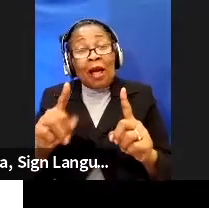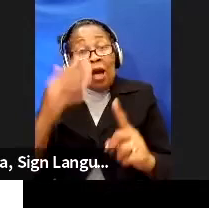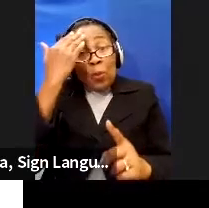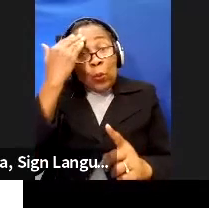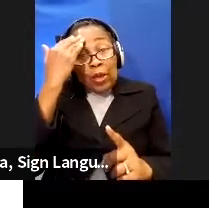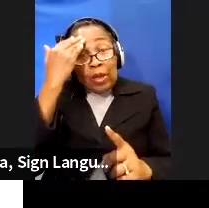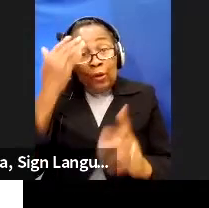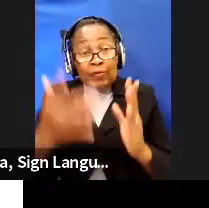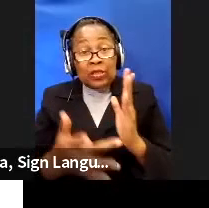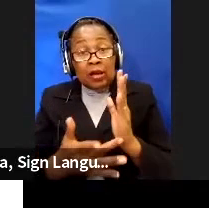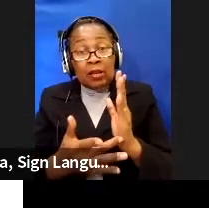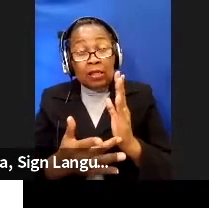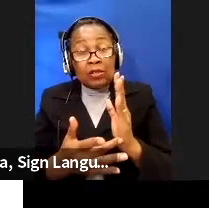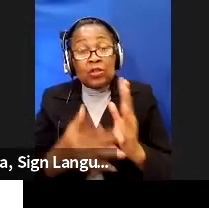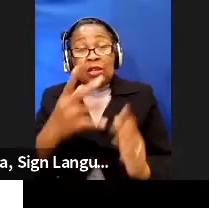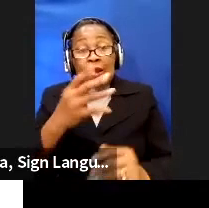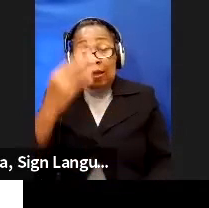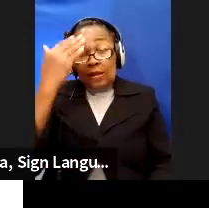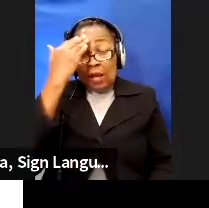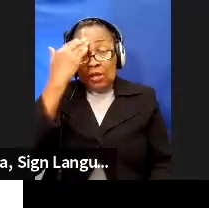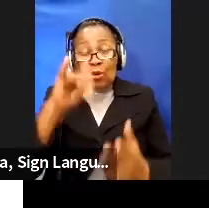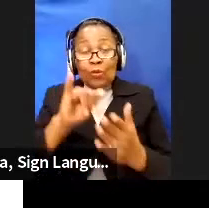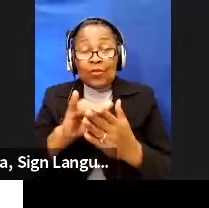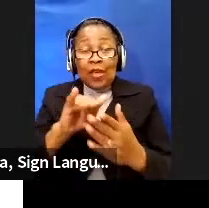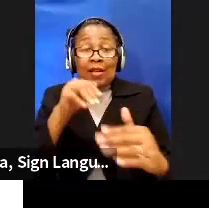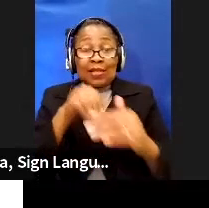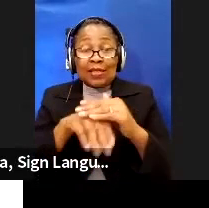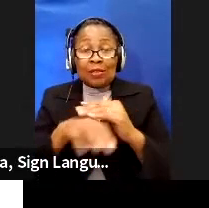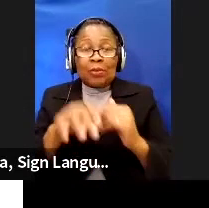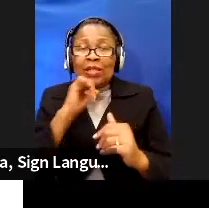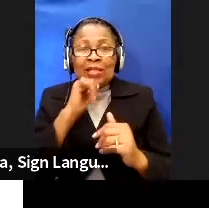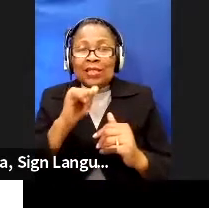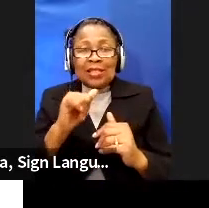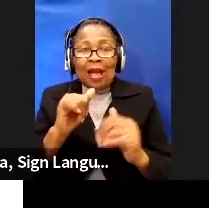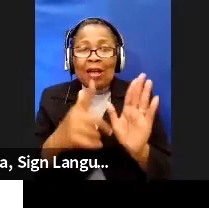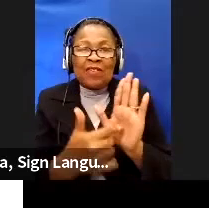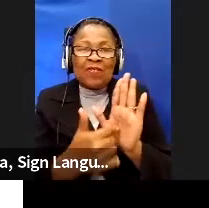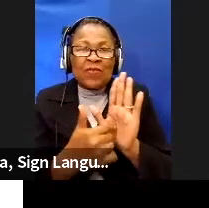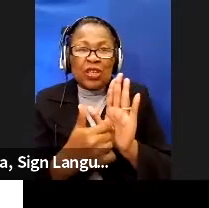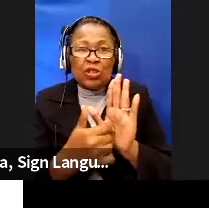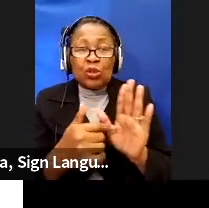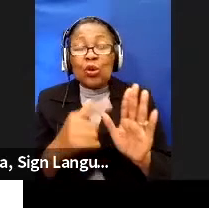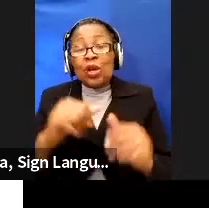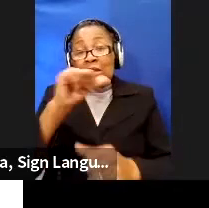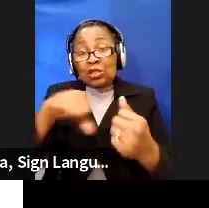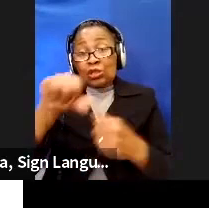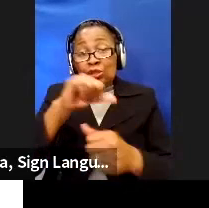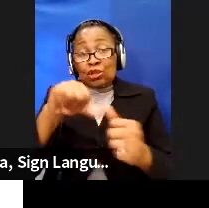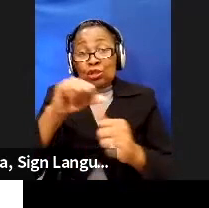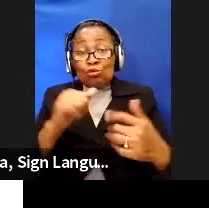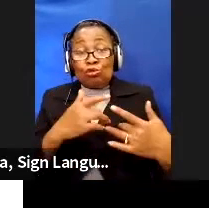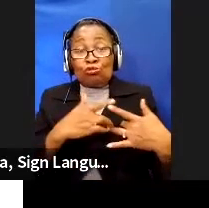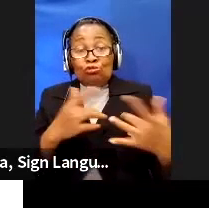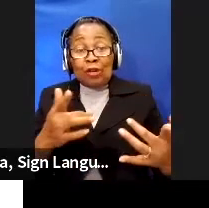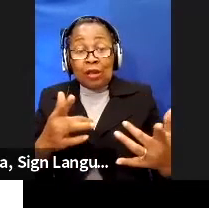I am aware of the fact that accessibility is not a feature, it is a social trend. And that technology, when